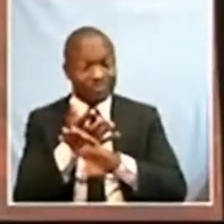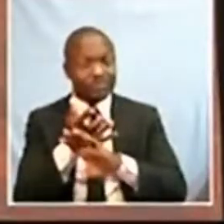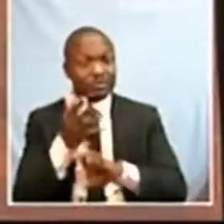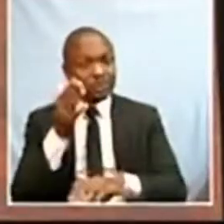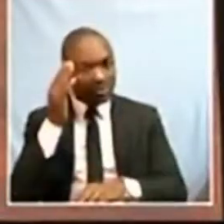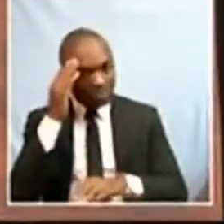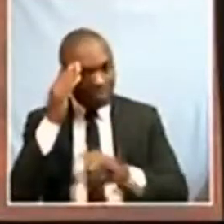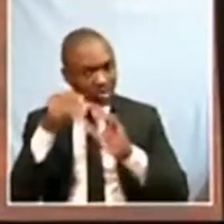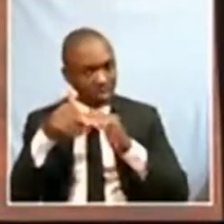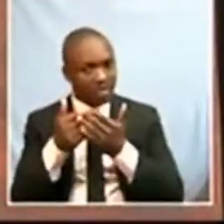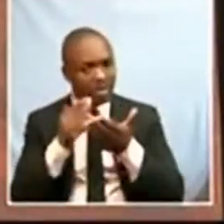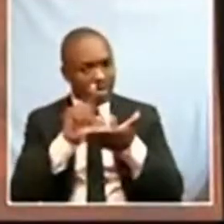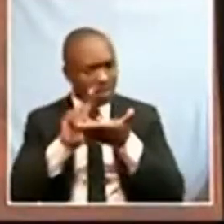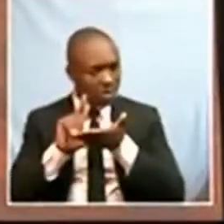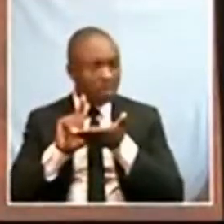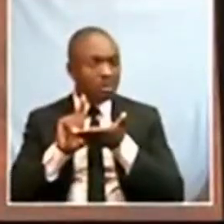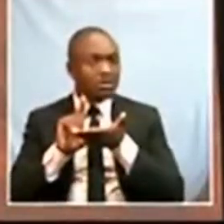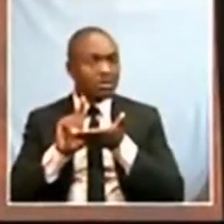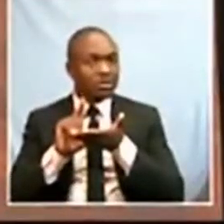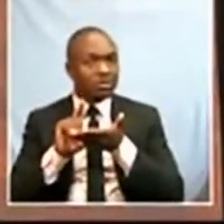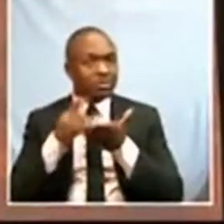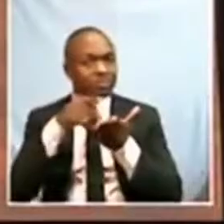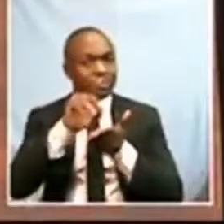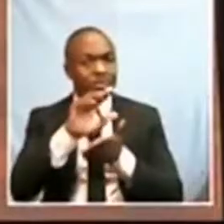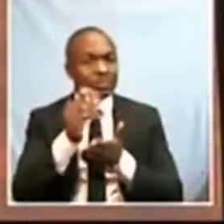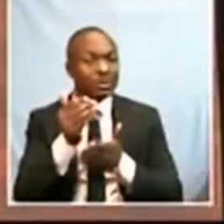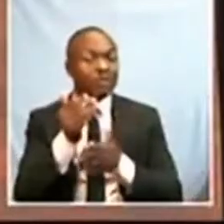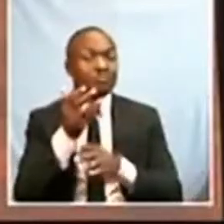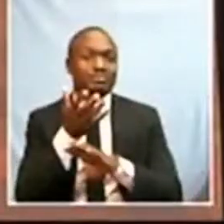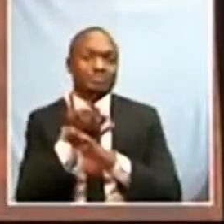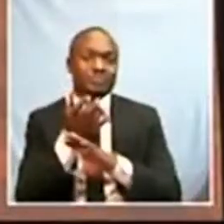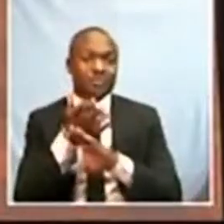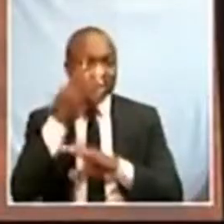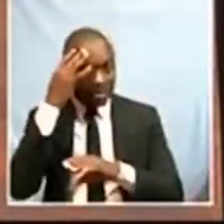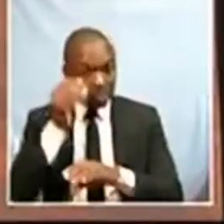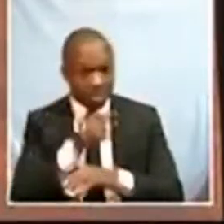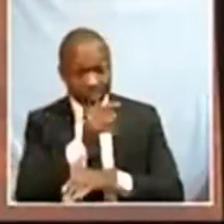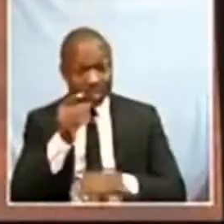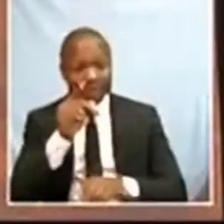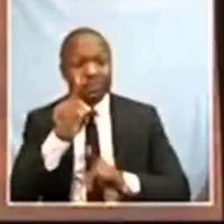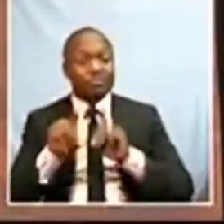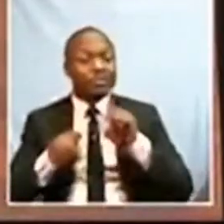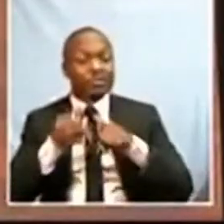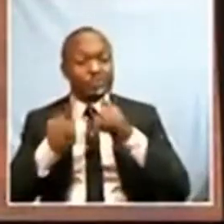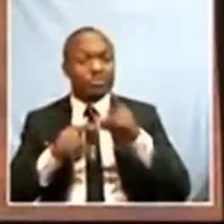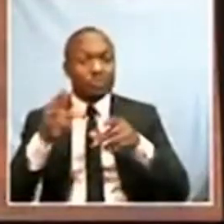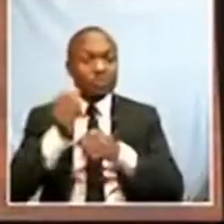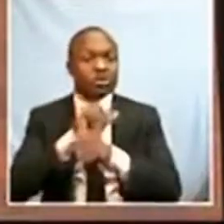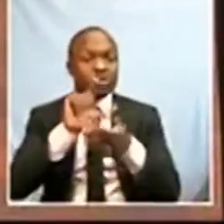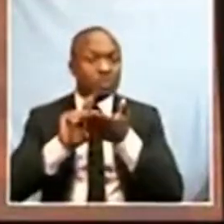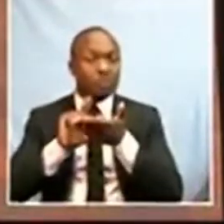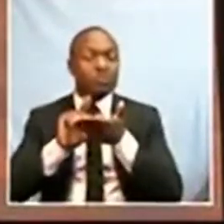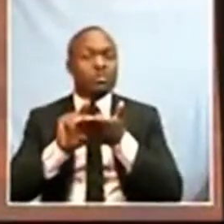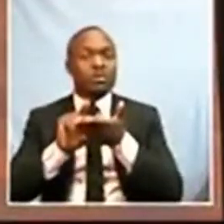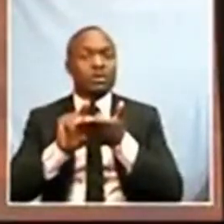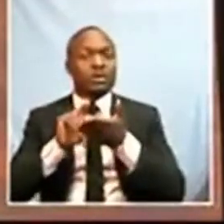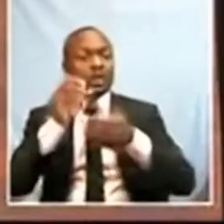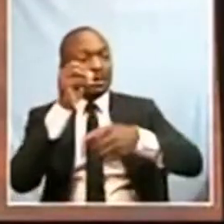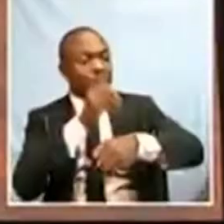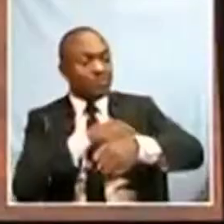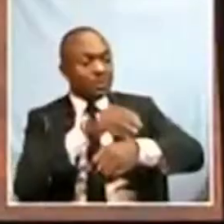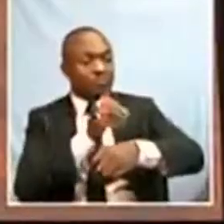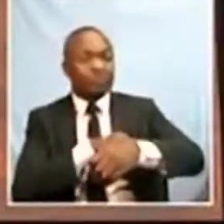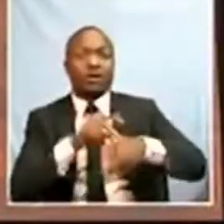ascertain how the loans were going to be repaid, since the beneficiaries chose to invest in personal projects instead